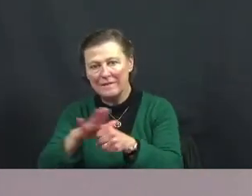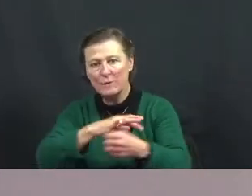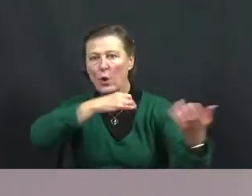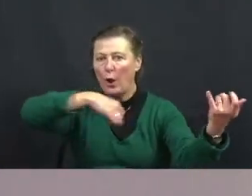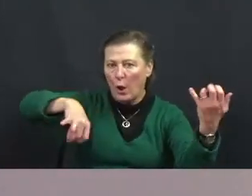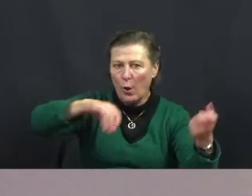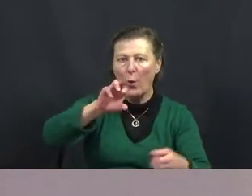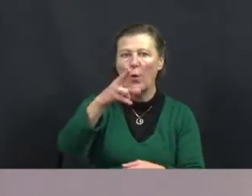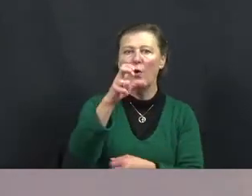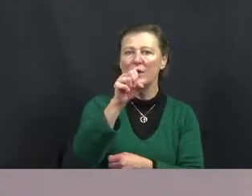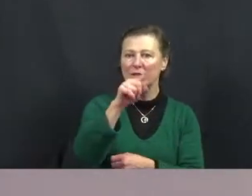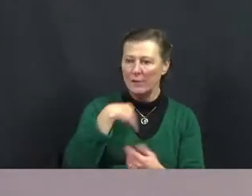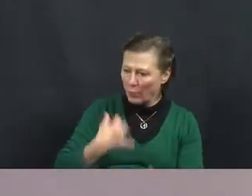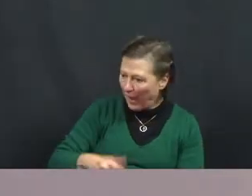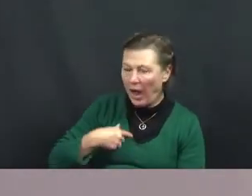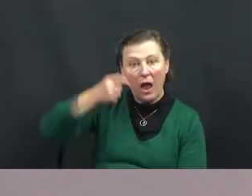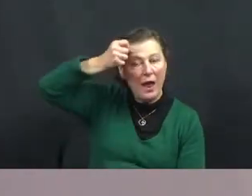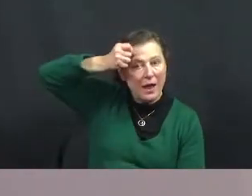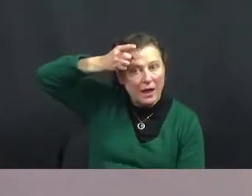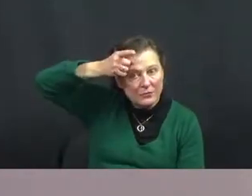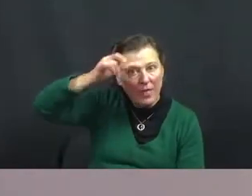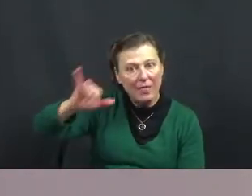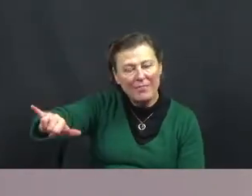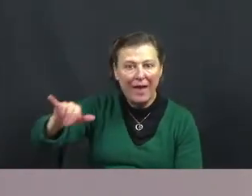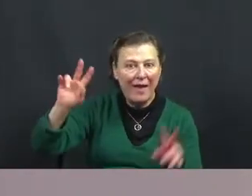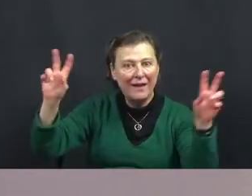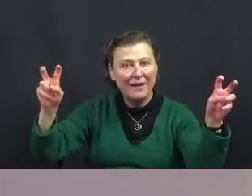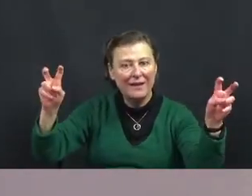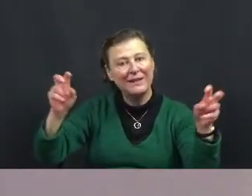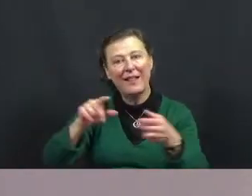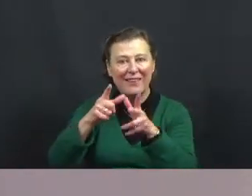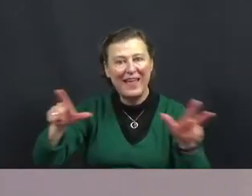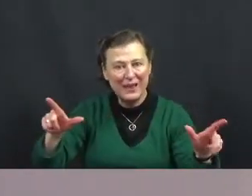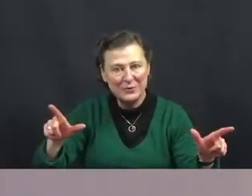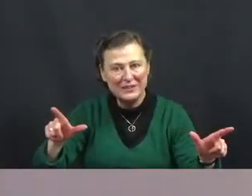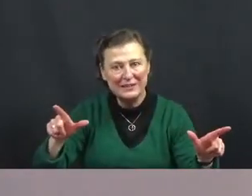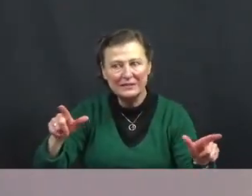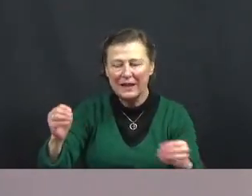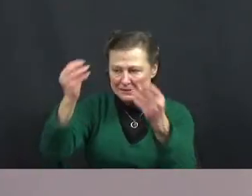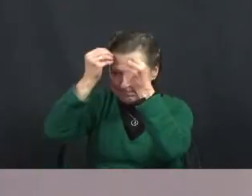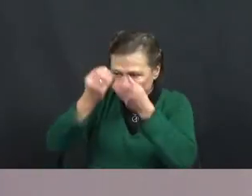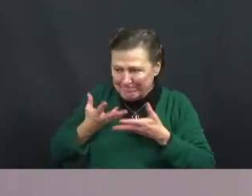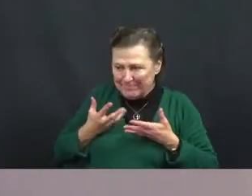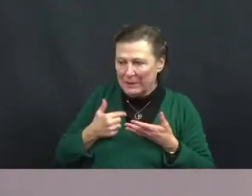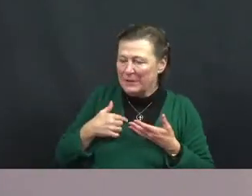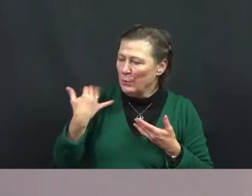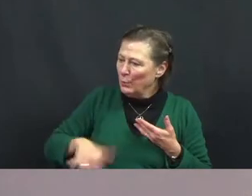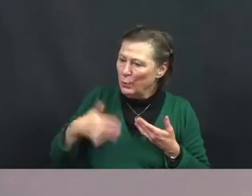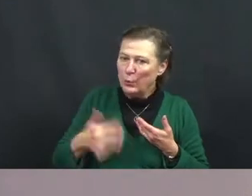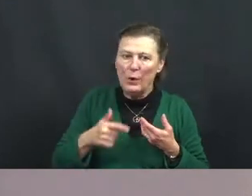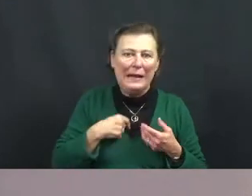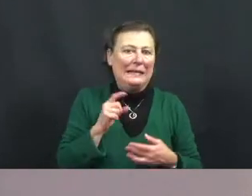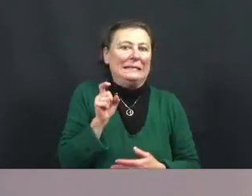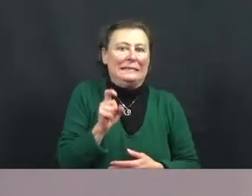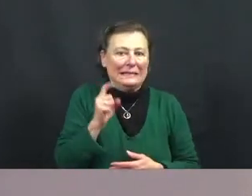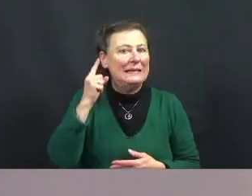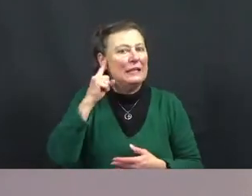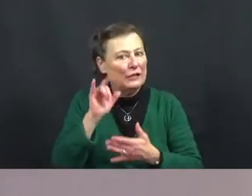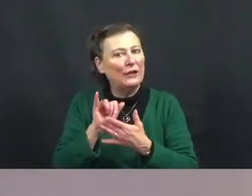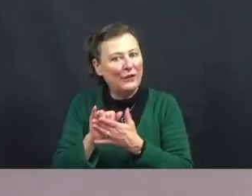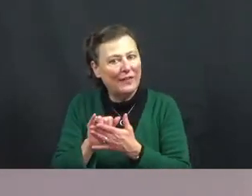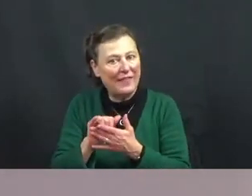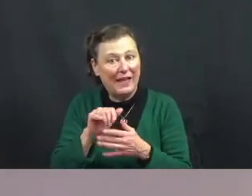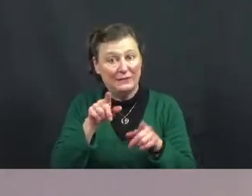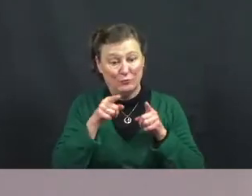I understood this language. I got it. And it gave me a message that I so desperately needed to hear at